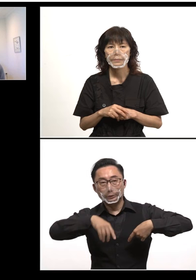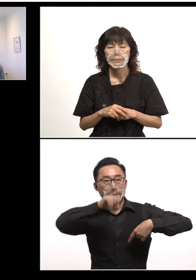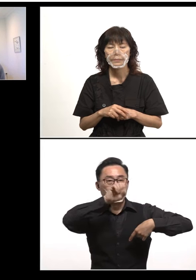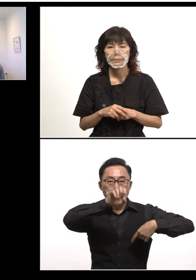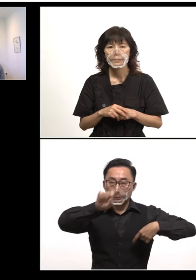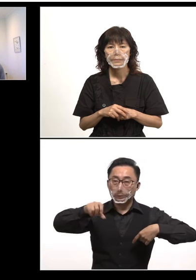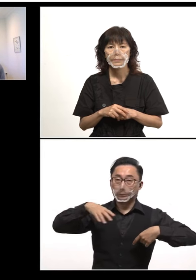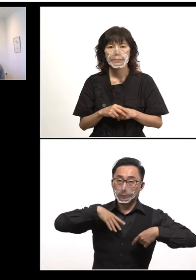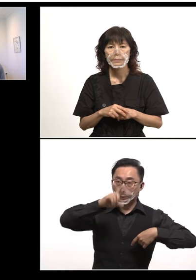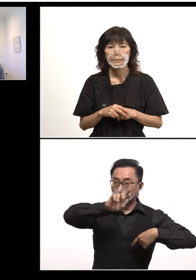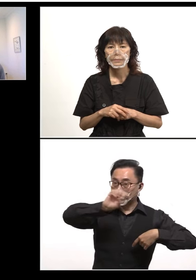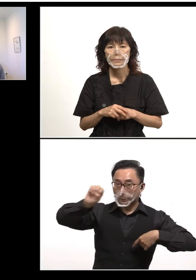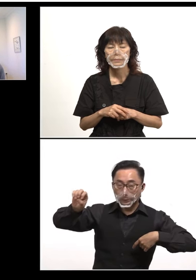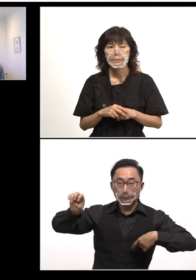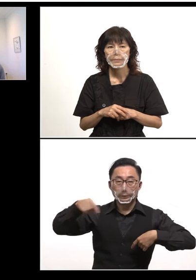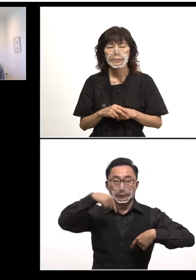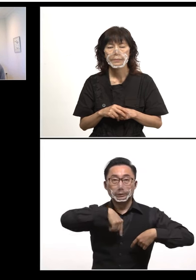in Taiwan and understanding.